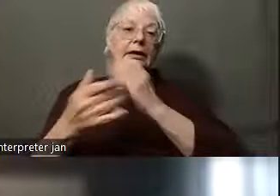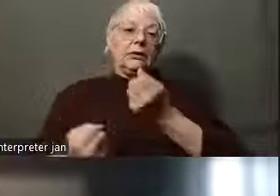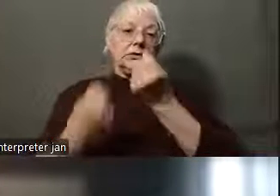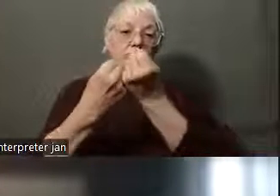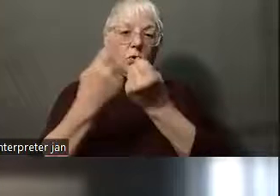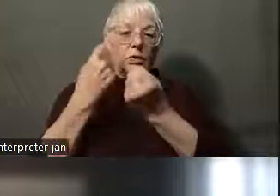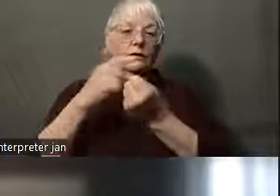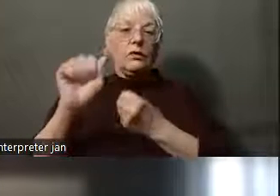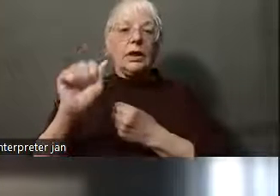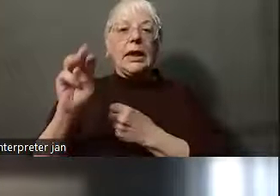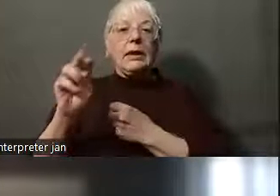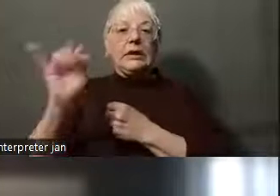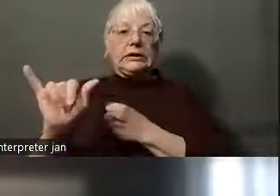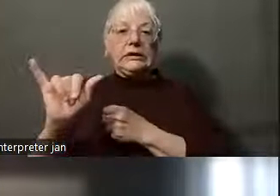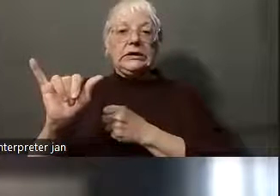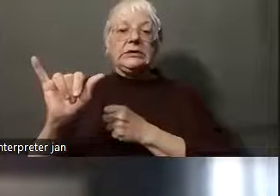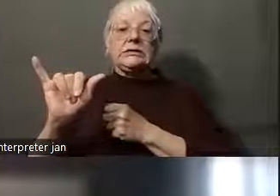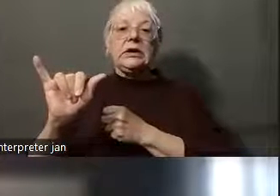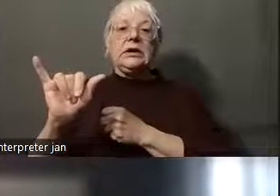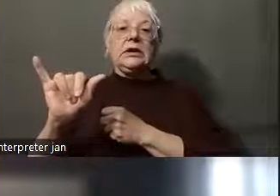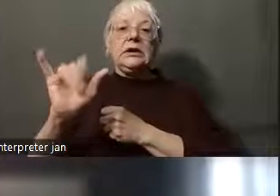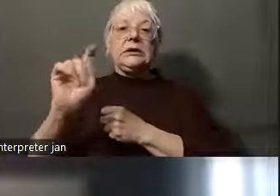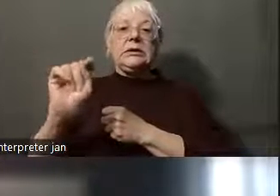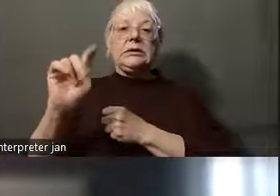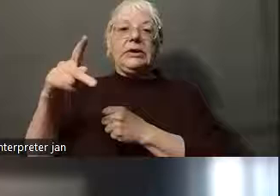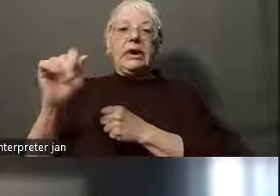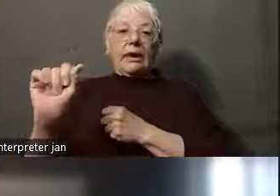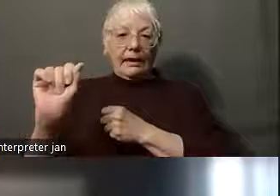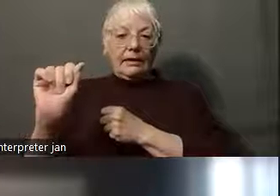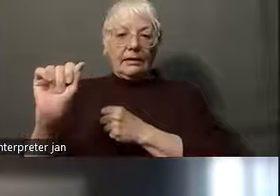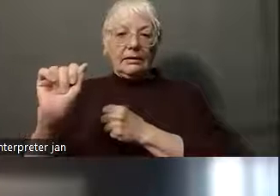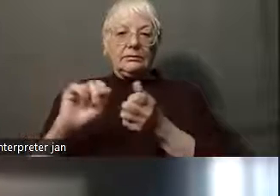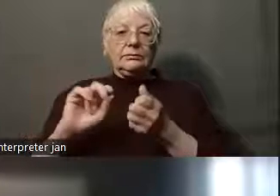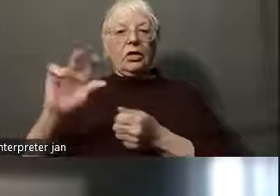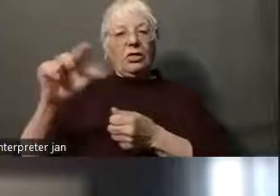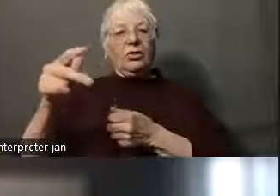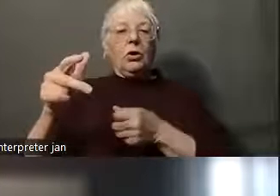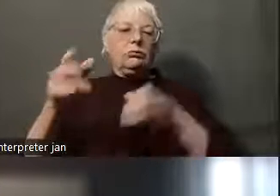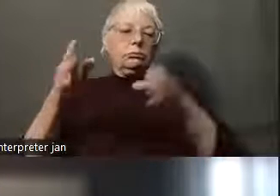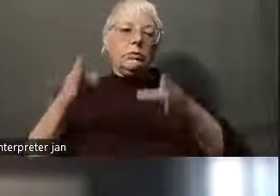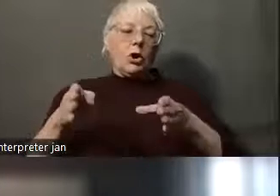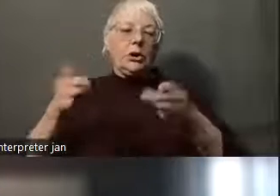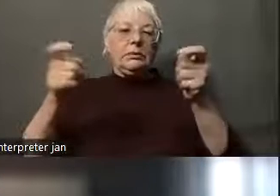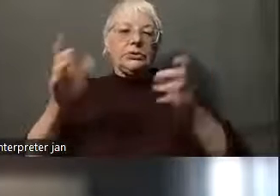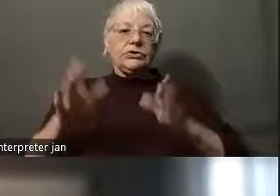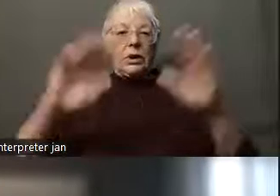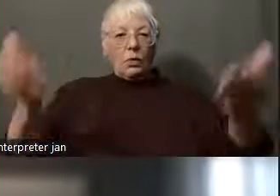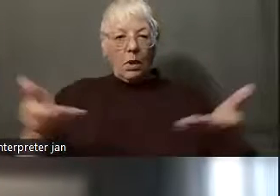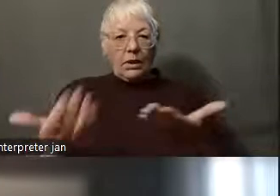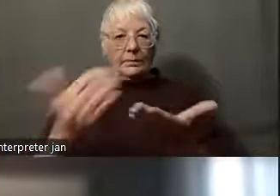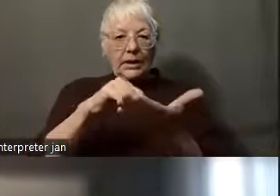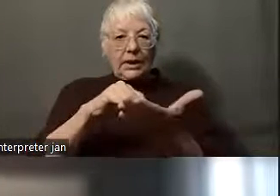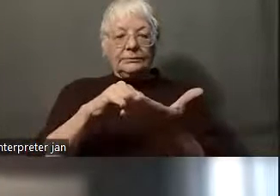for Amity's TPA or Third-Party Administrator. Welcome again.